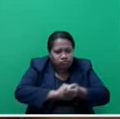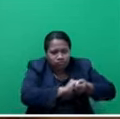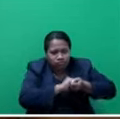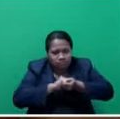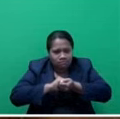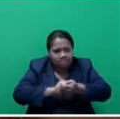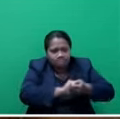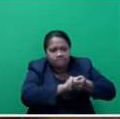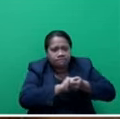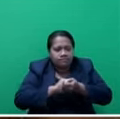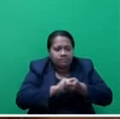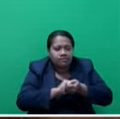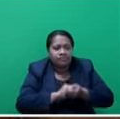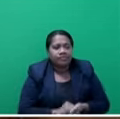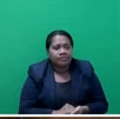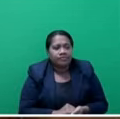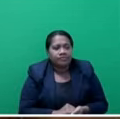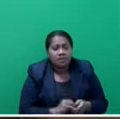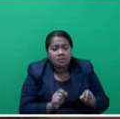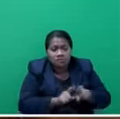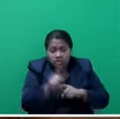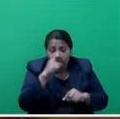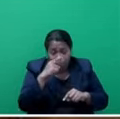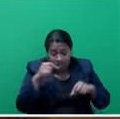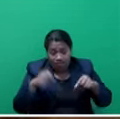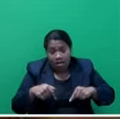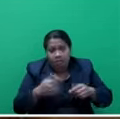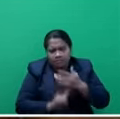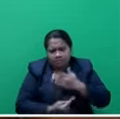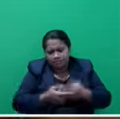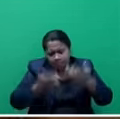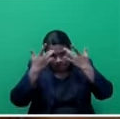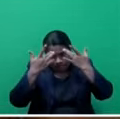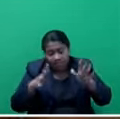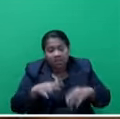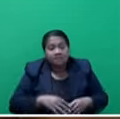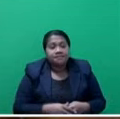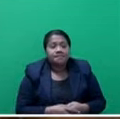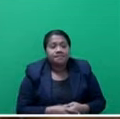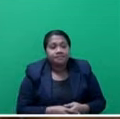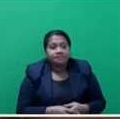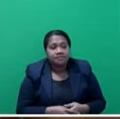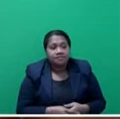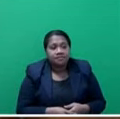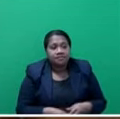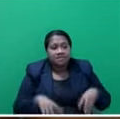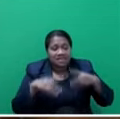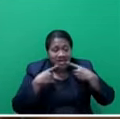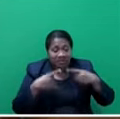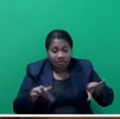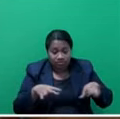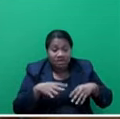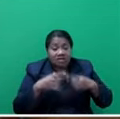Mr. Speaker, most of the people in this House do not know that it was the Suva Declaration, signed down the road at